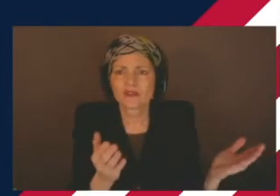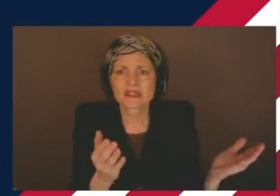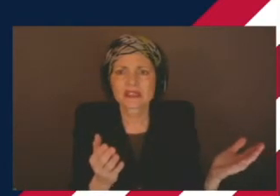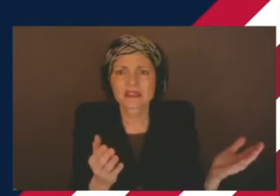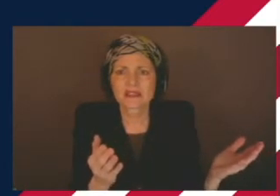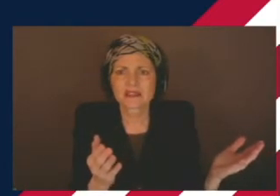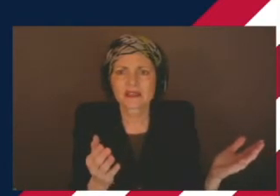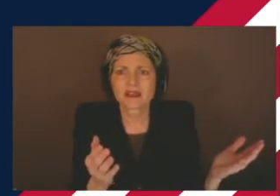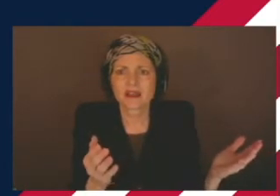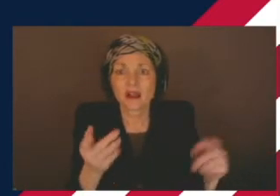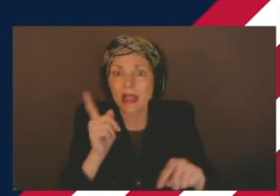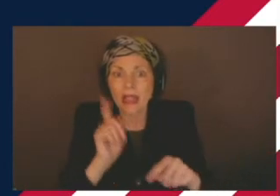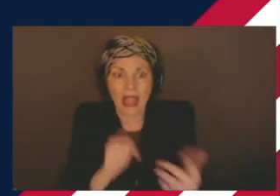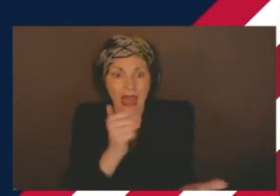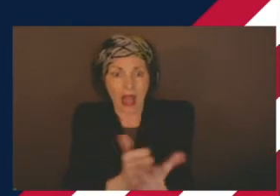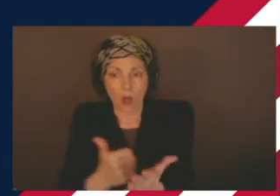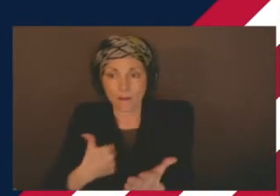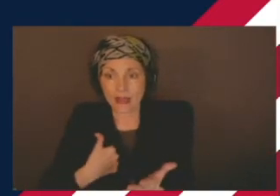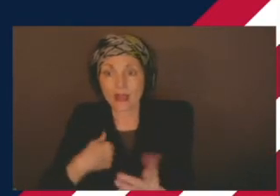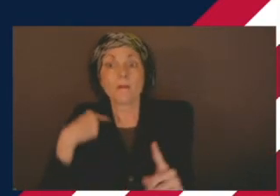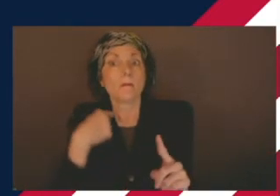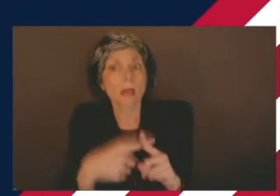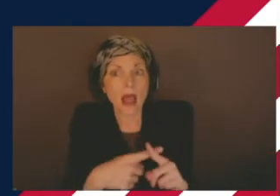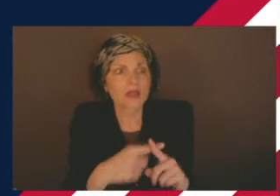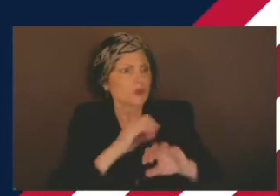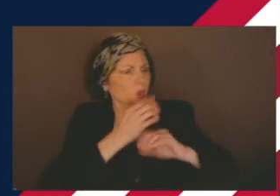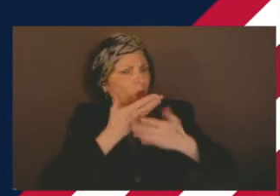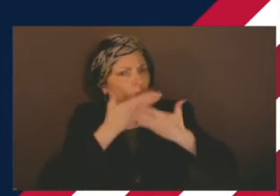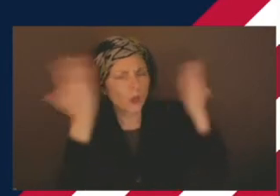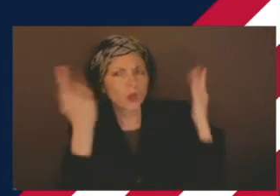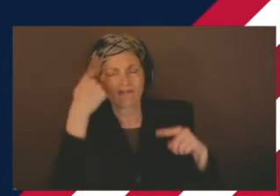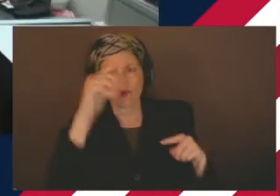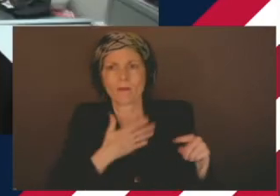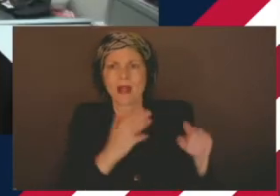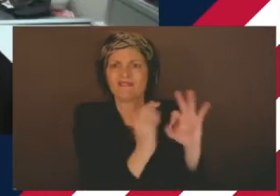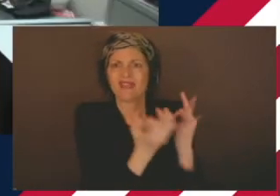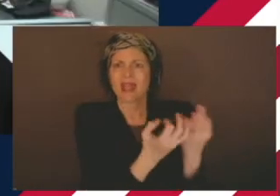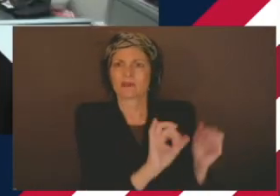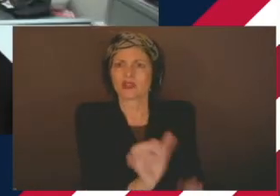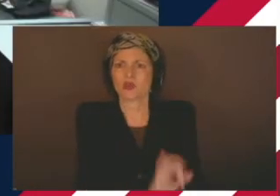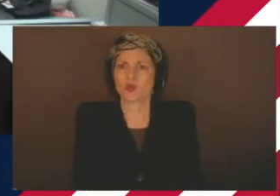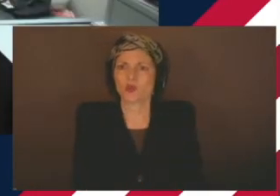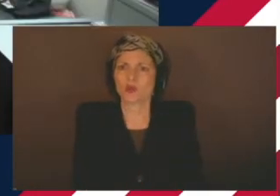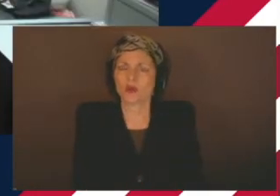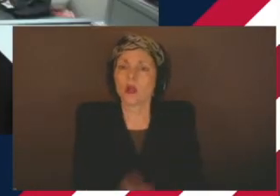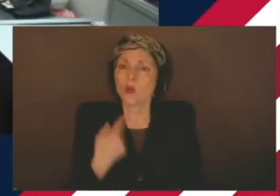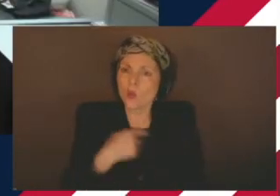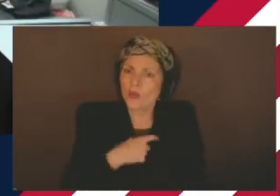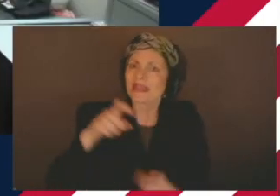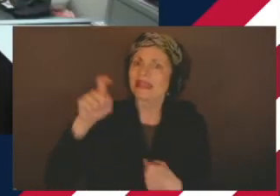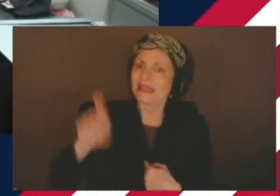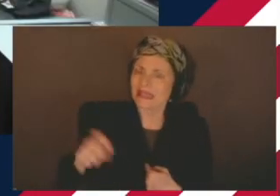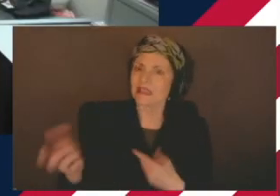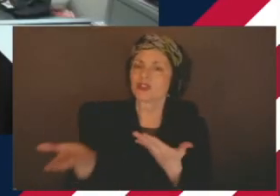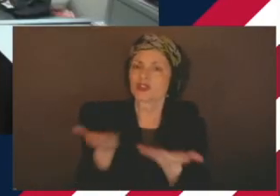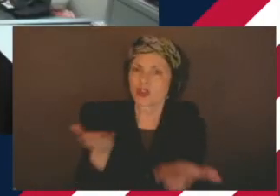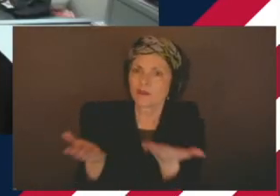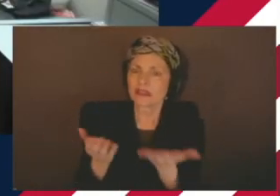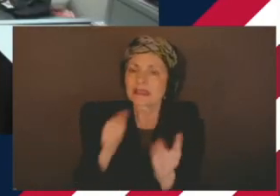We need to create an infrastructure that isn't just providing treatment, acute treatment to the person who needs it right away,